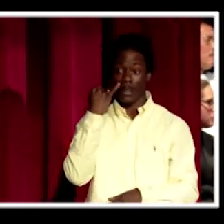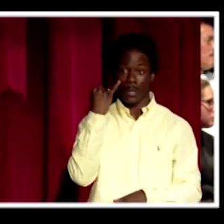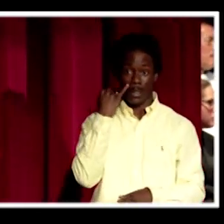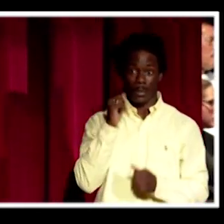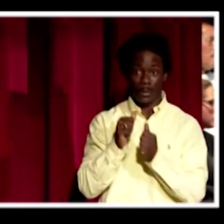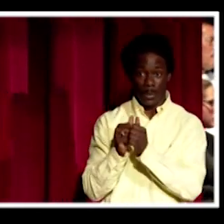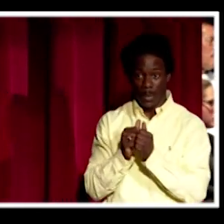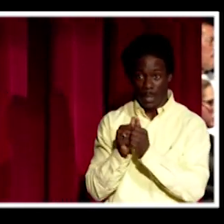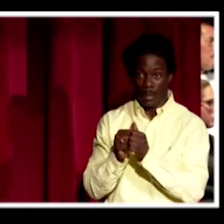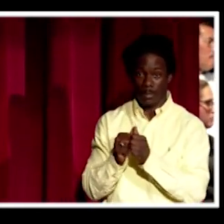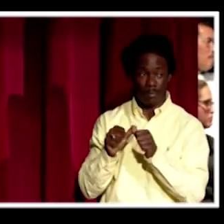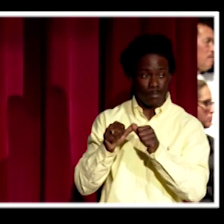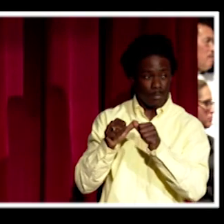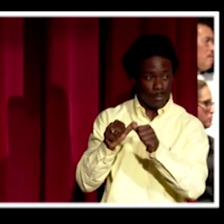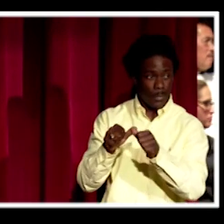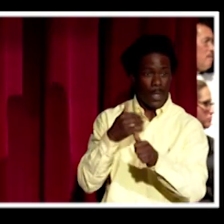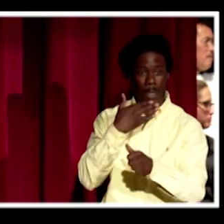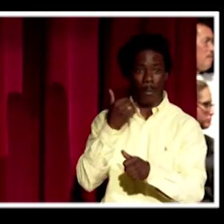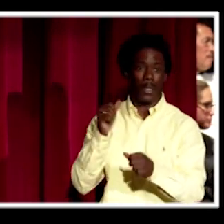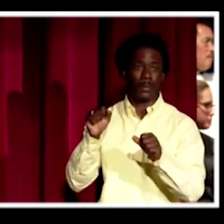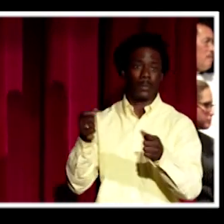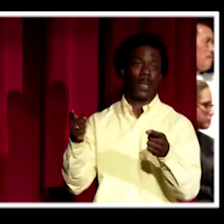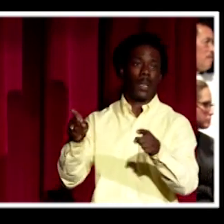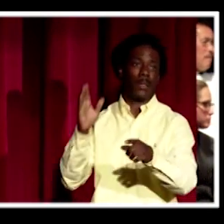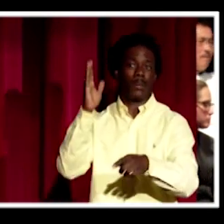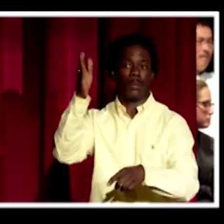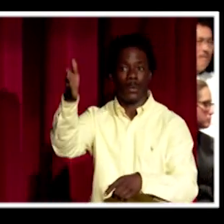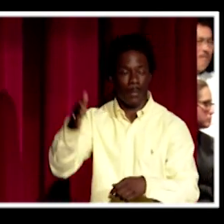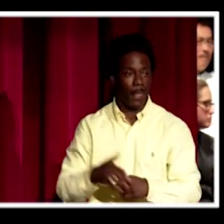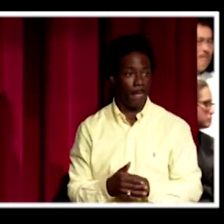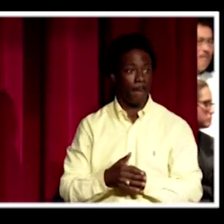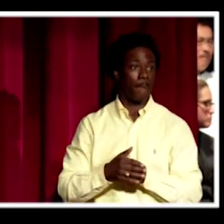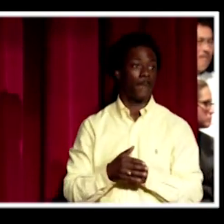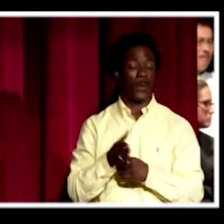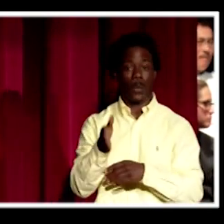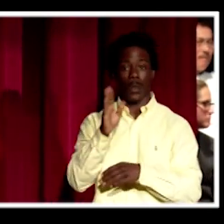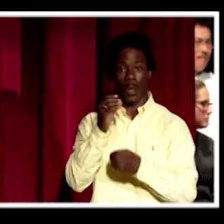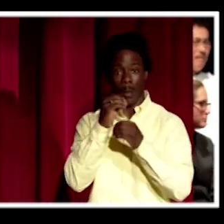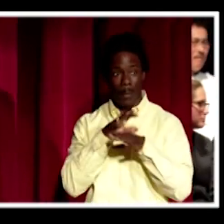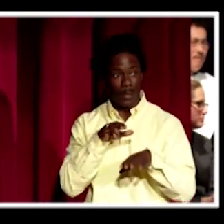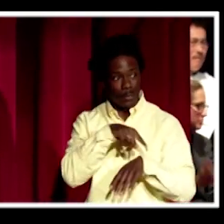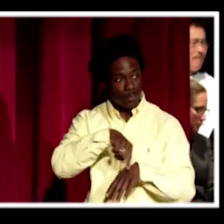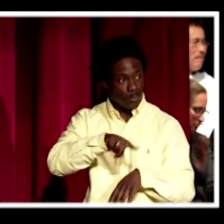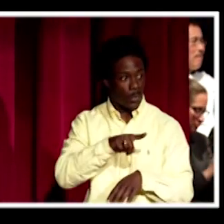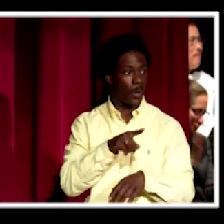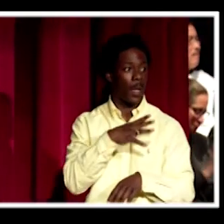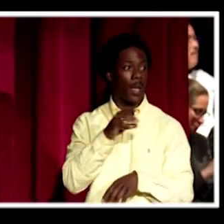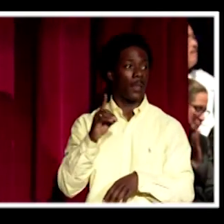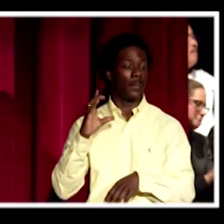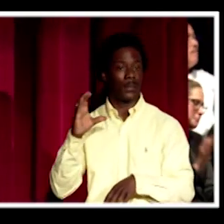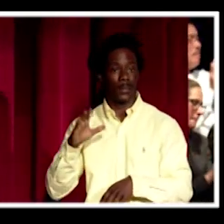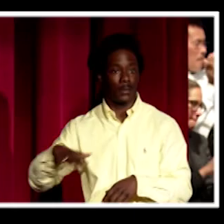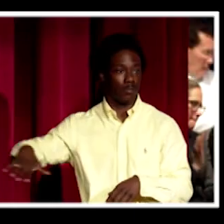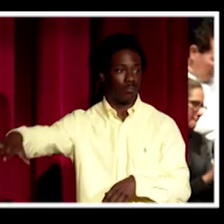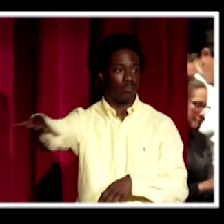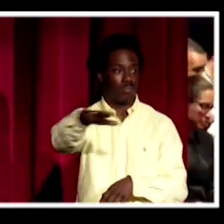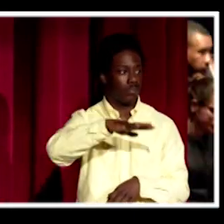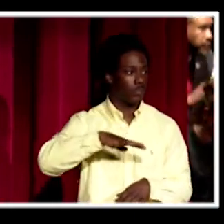stick together, the best is yet to come. May God bless you and the District of Columbia.